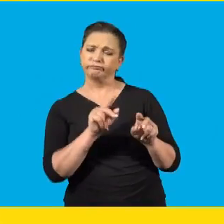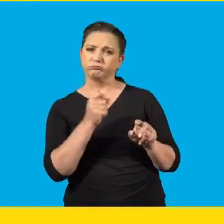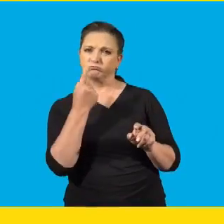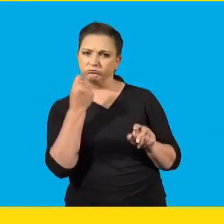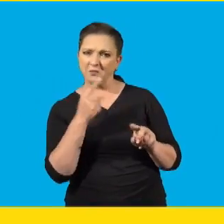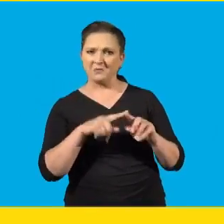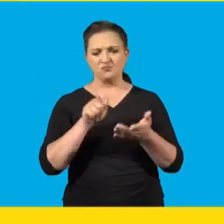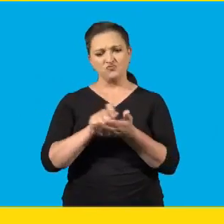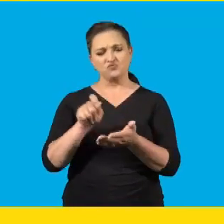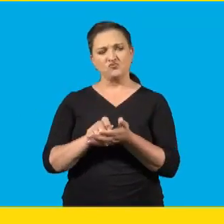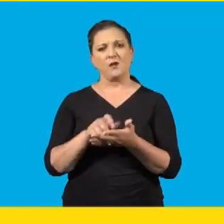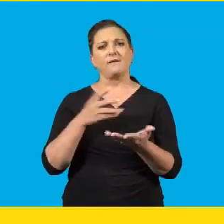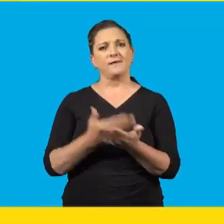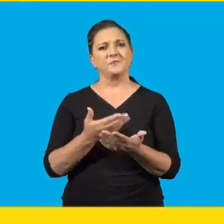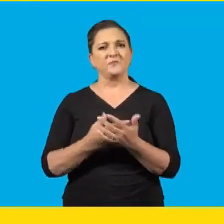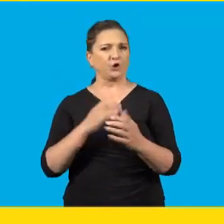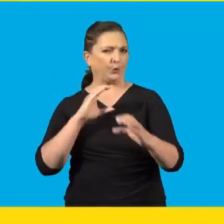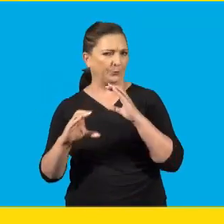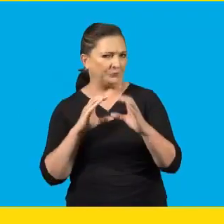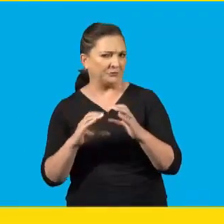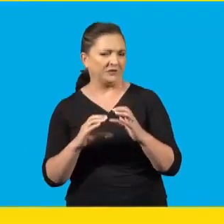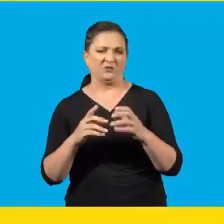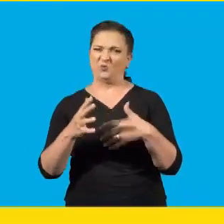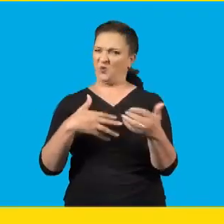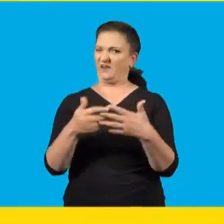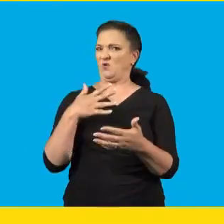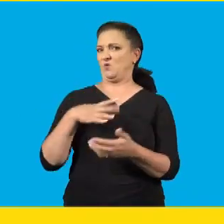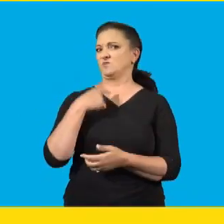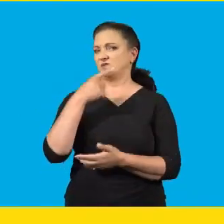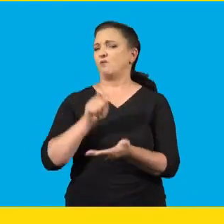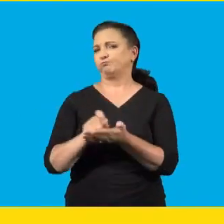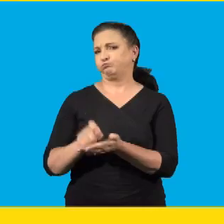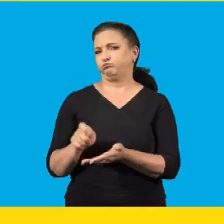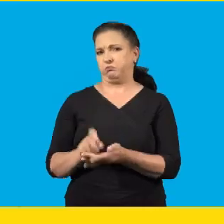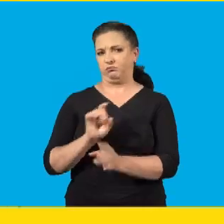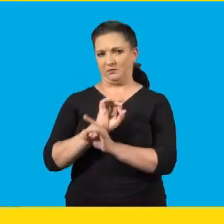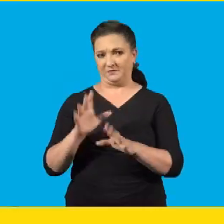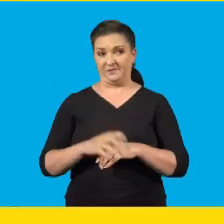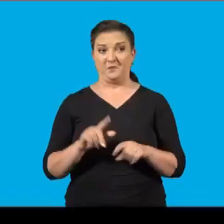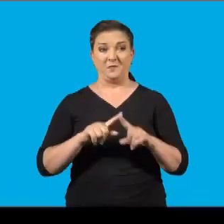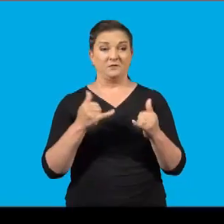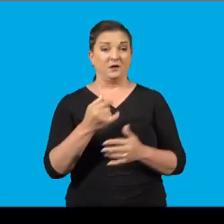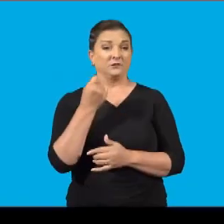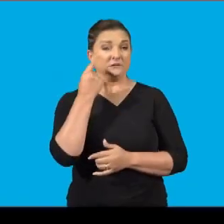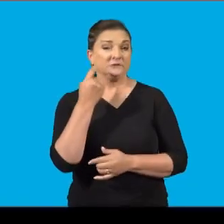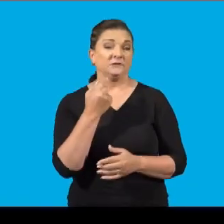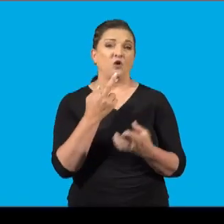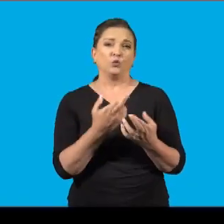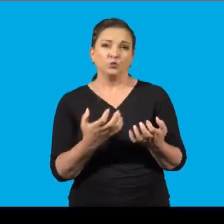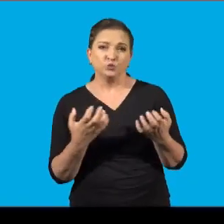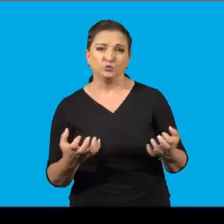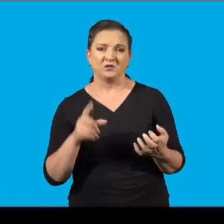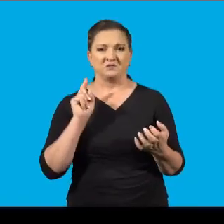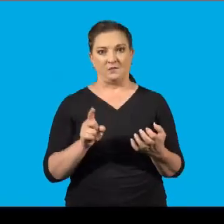to write in a way that helps you communicate whatever you want to say. Comprehension of sources is also